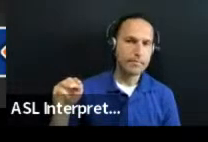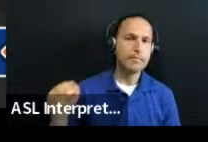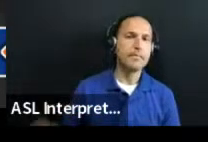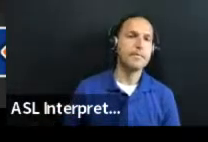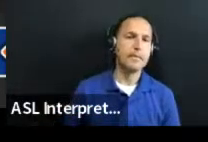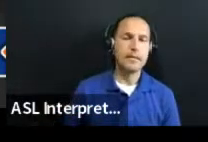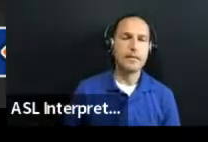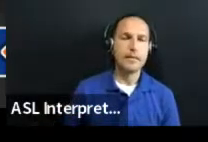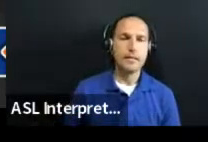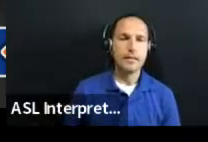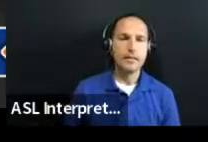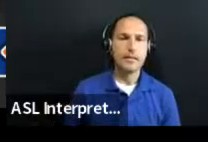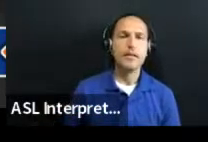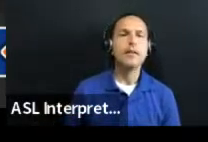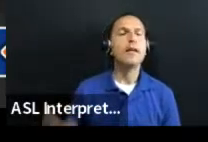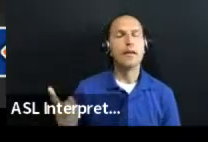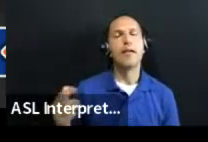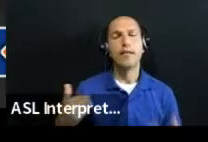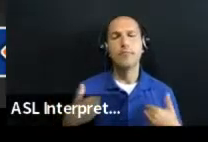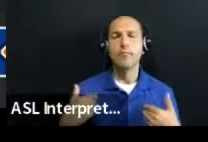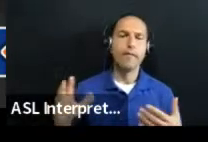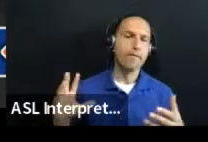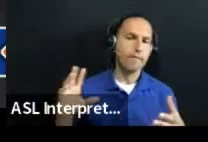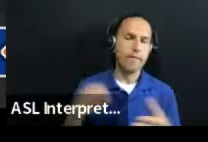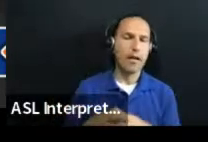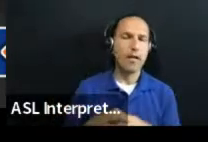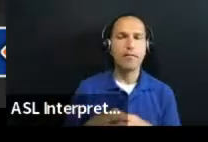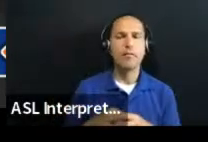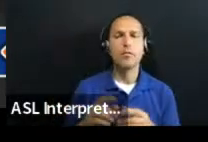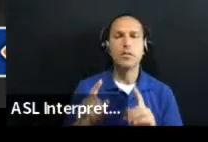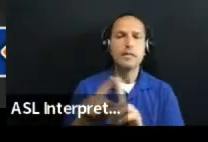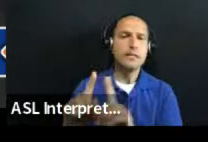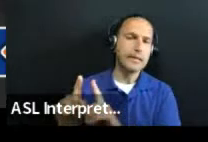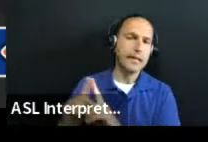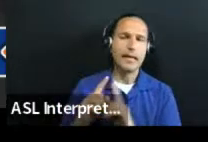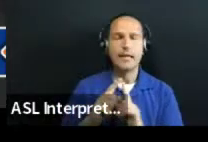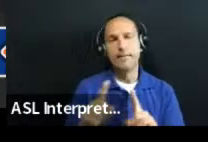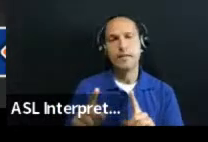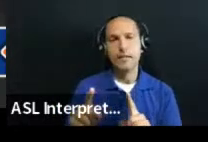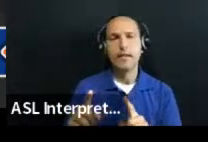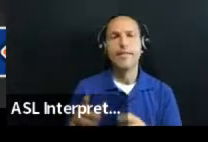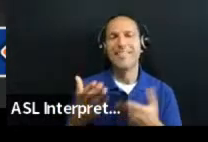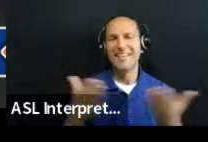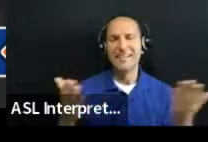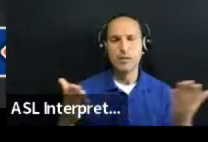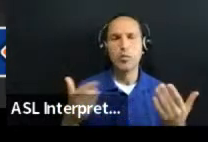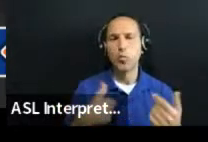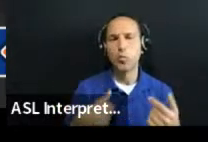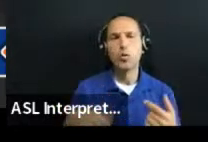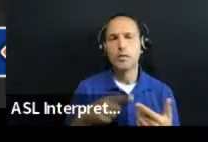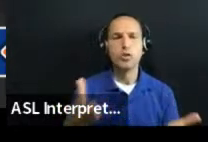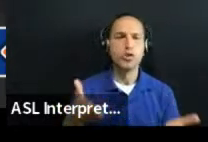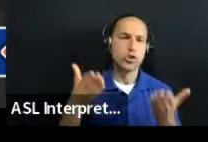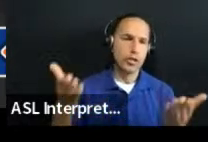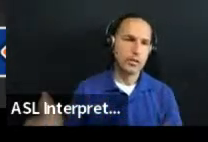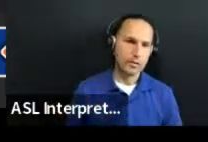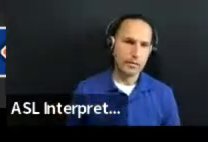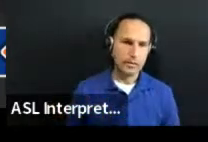who has been instrumental, right, in implementing a lot of the things that we've suggested.